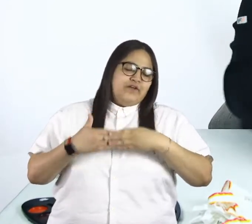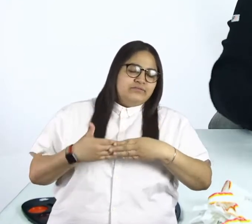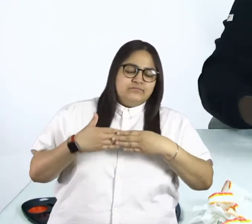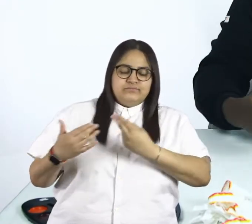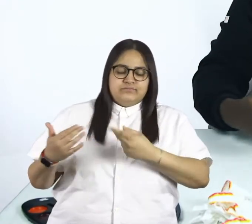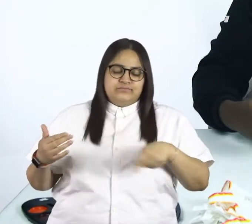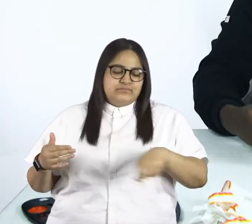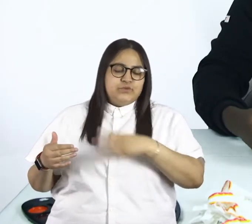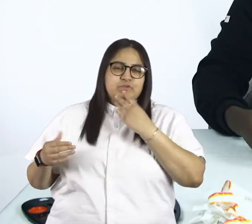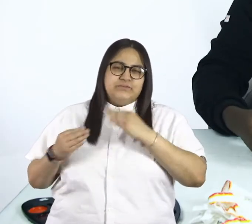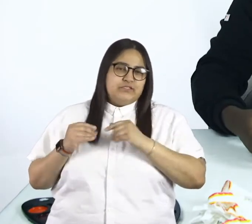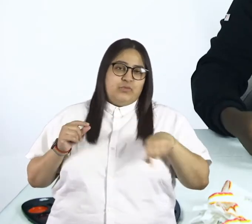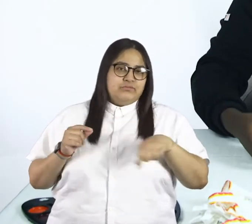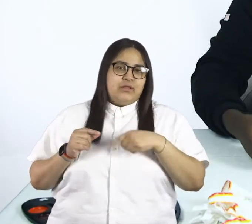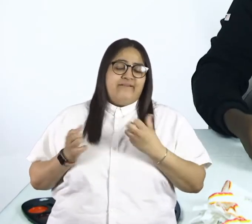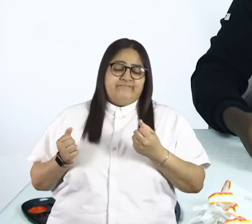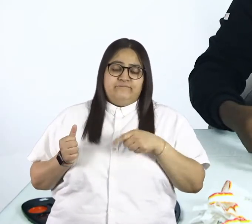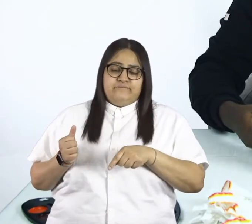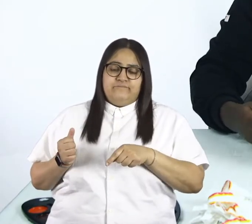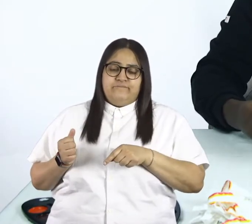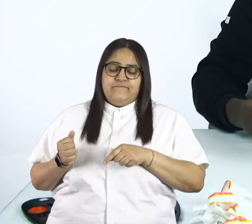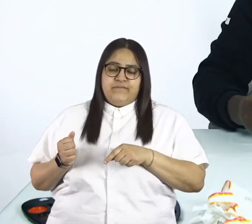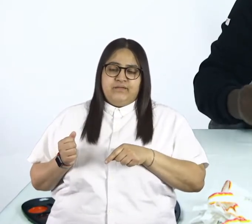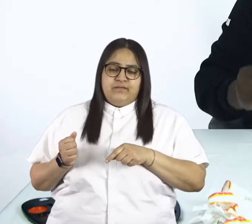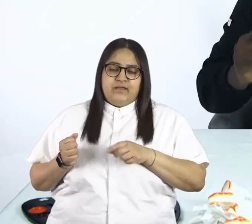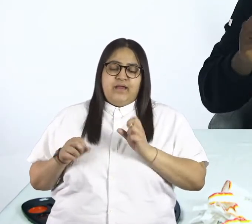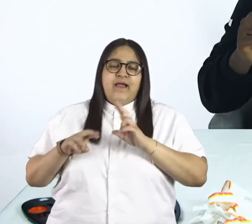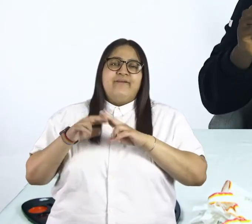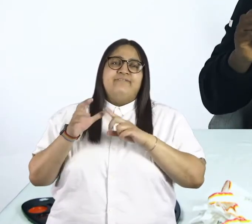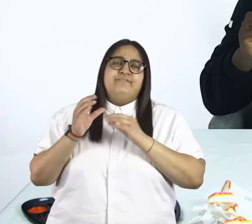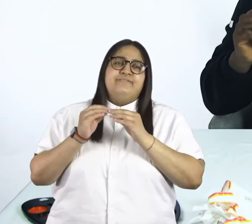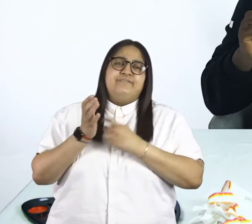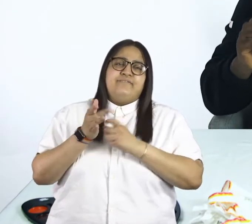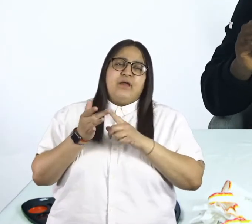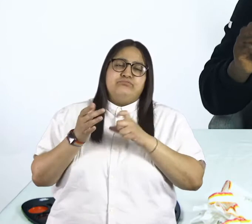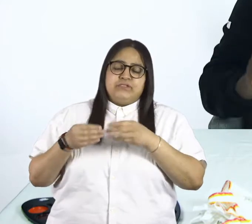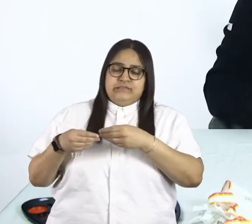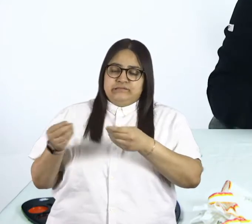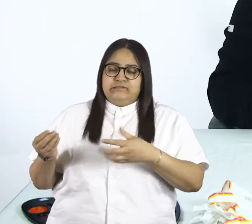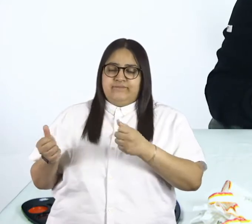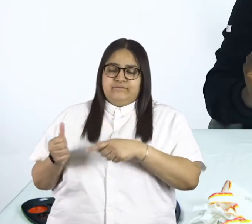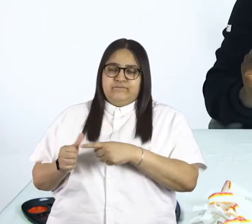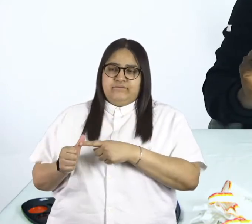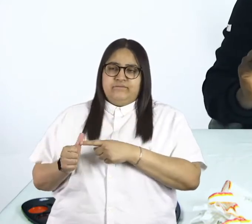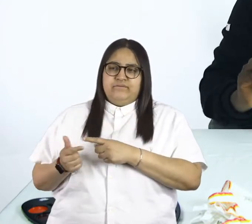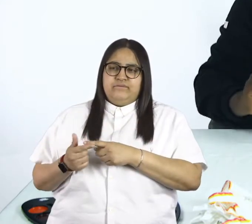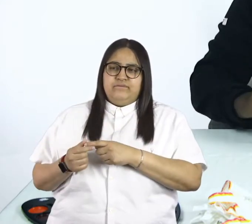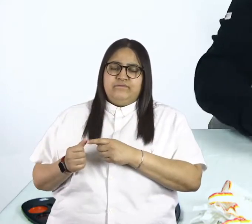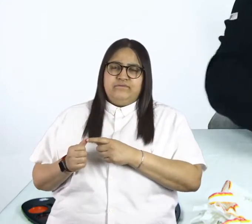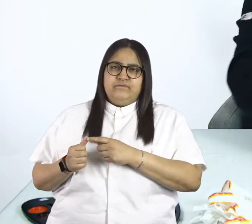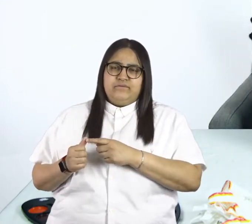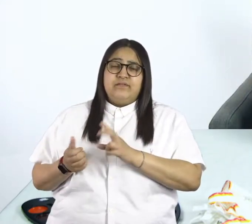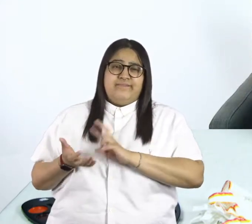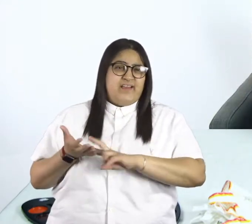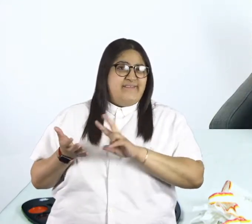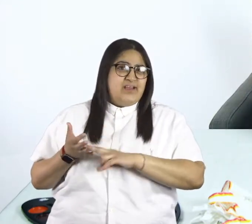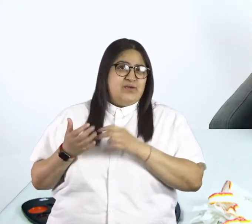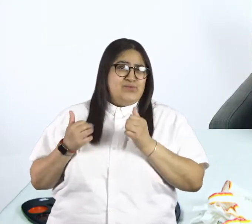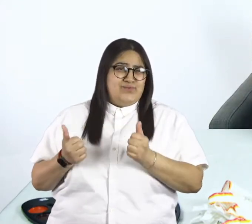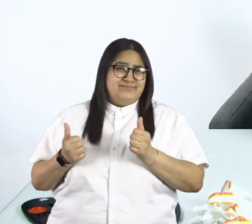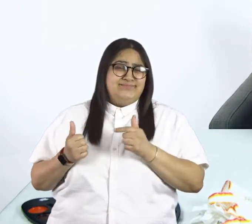is some fabric-based markers, which we're going to use today. These are really, really good. This brand is actually really